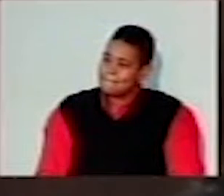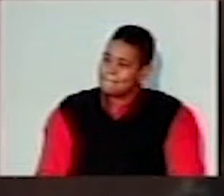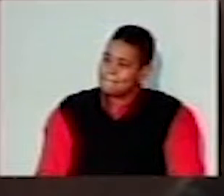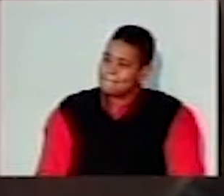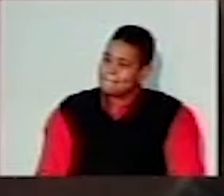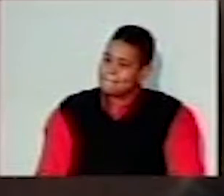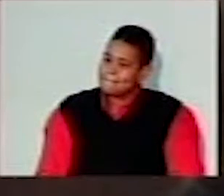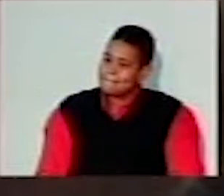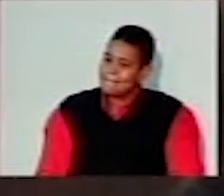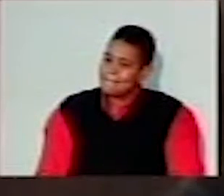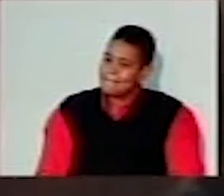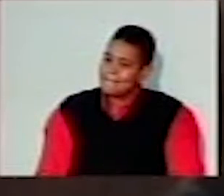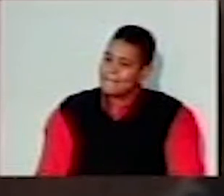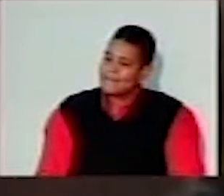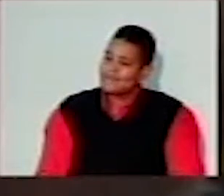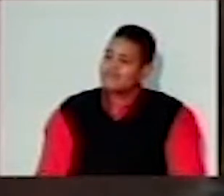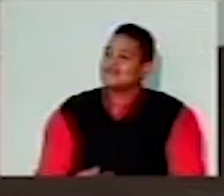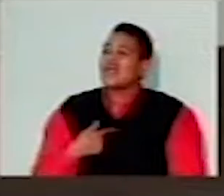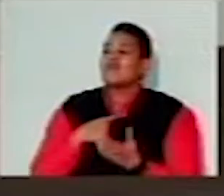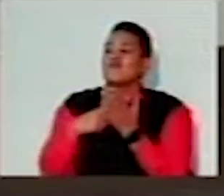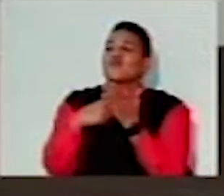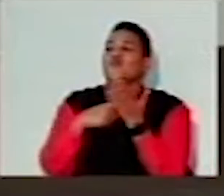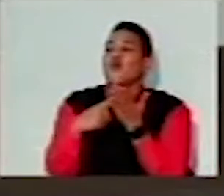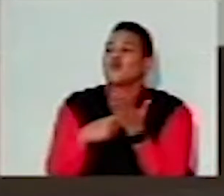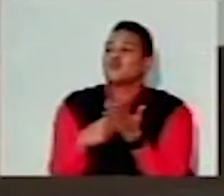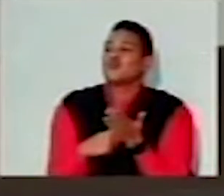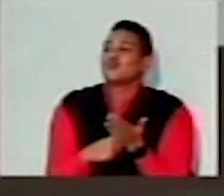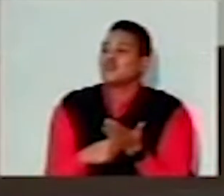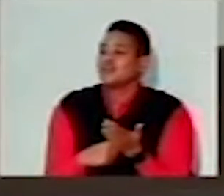And Mr. Speaker, I have had discussion with...